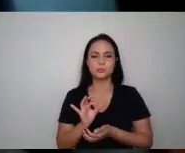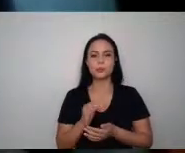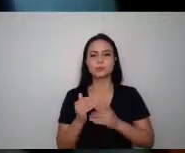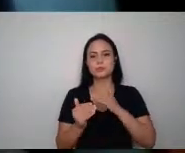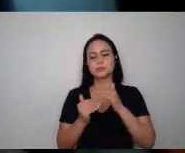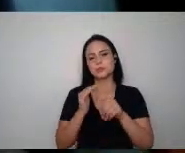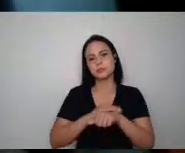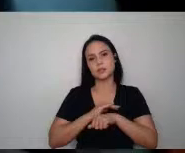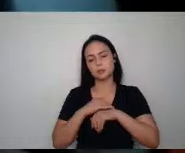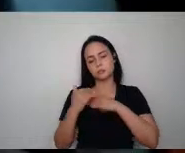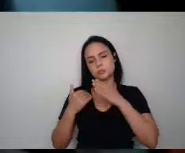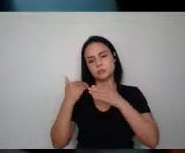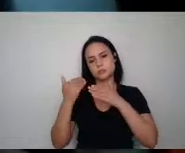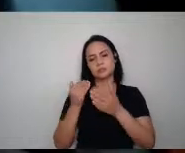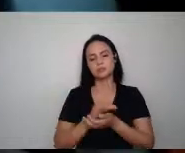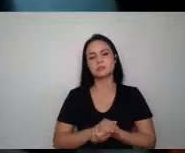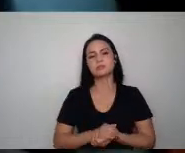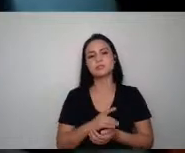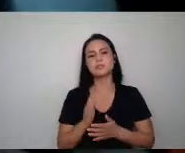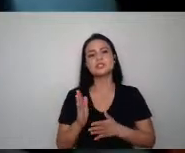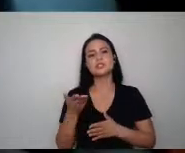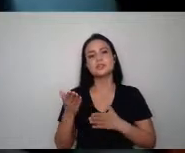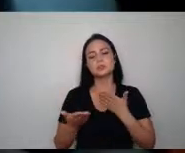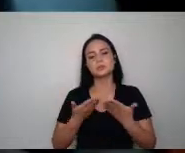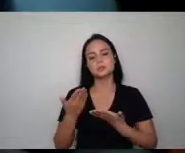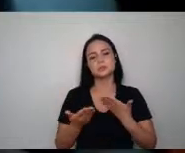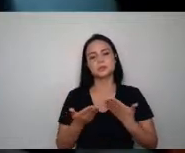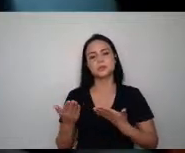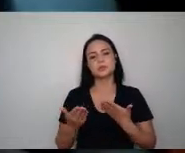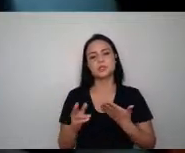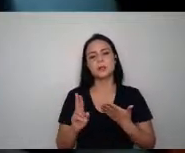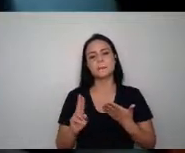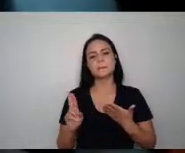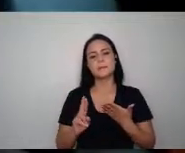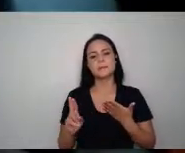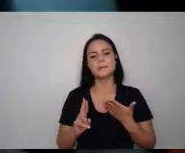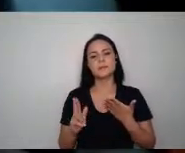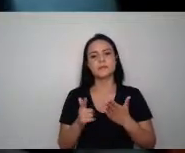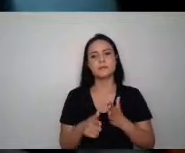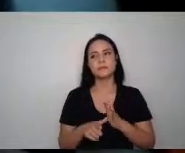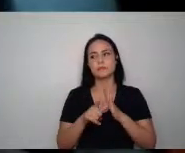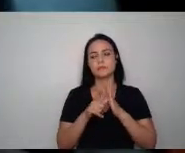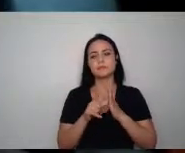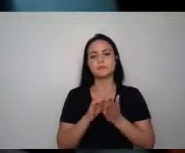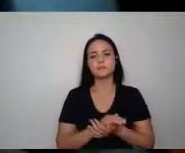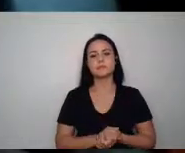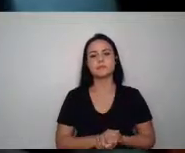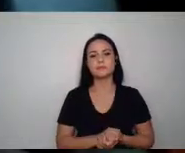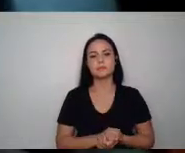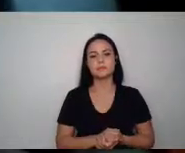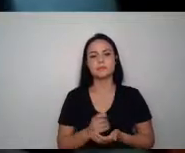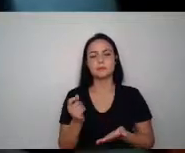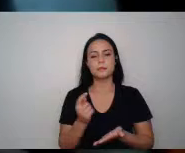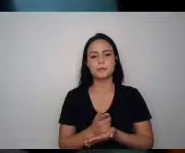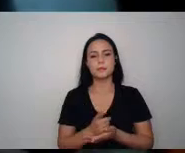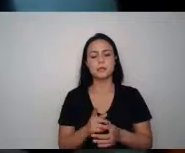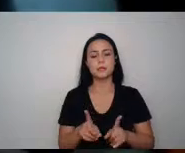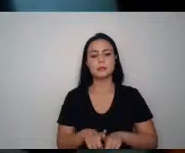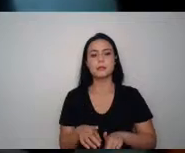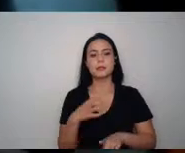done and it increases the time as well. there is also